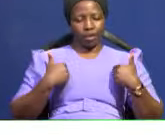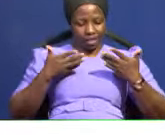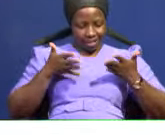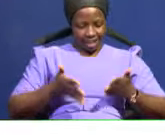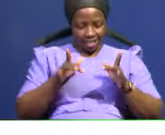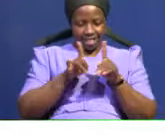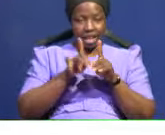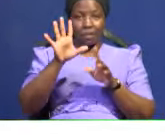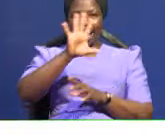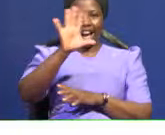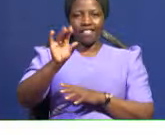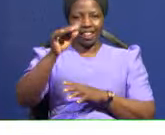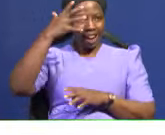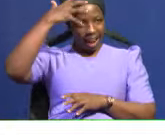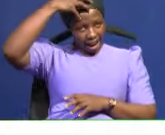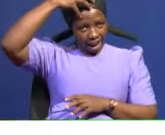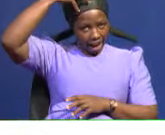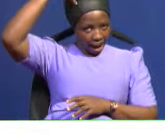lion.